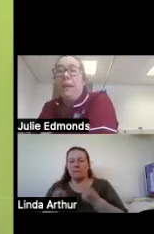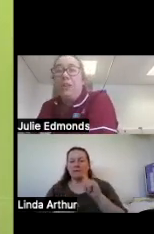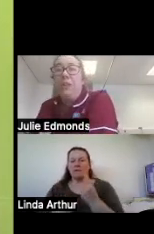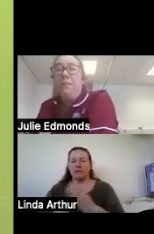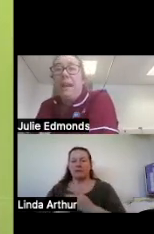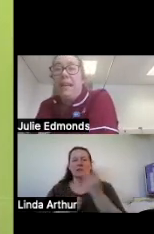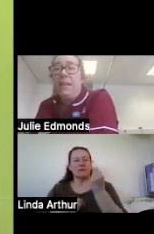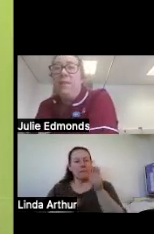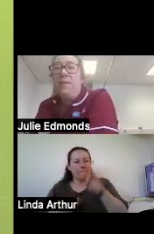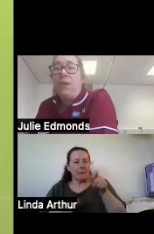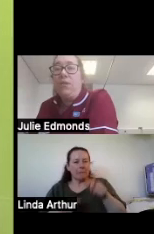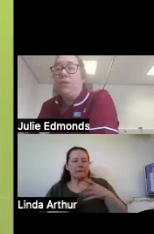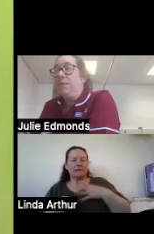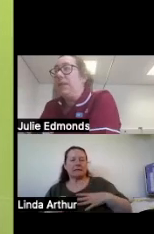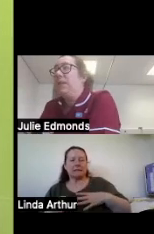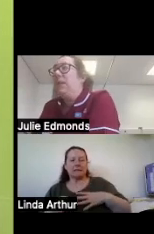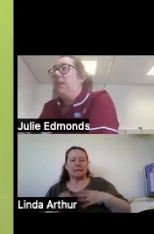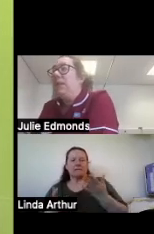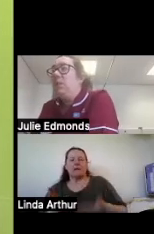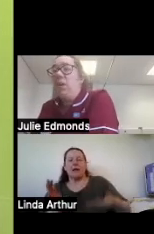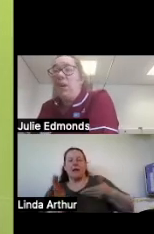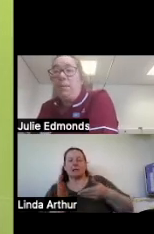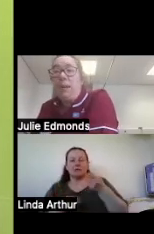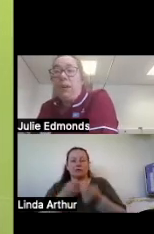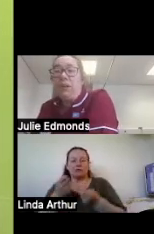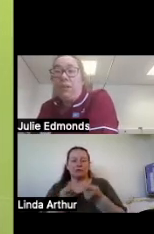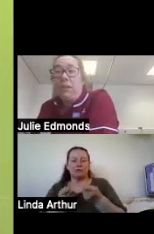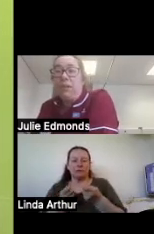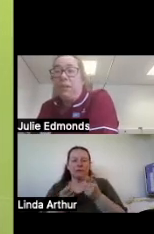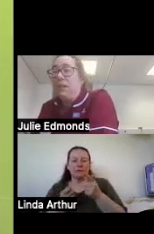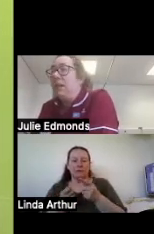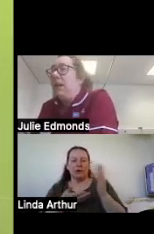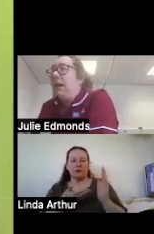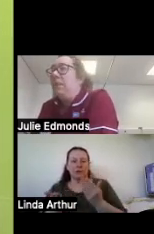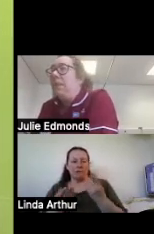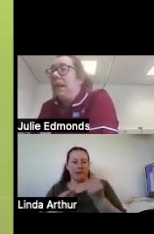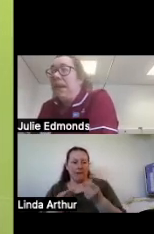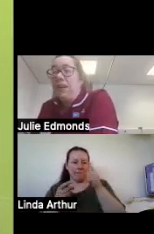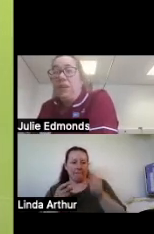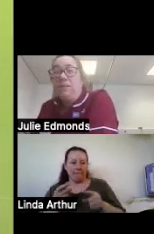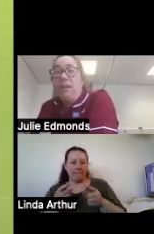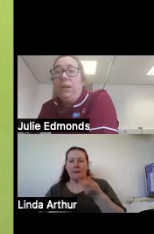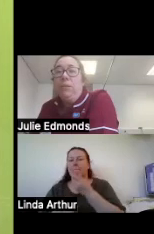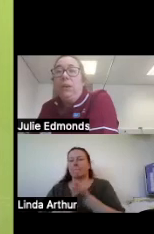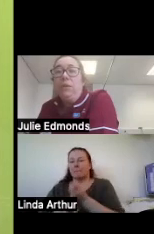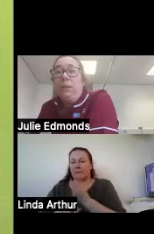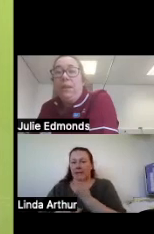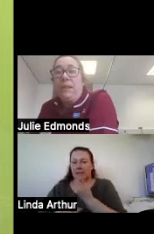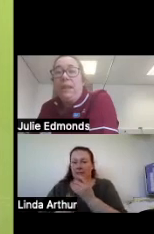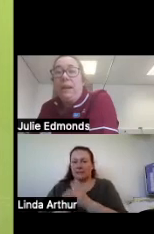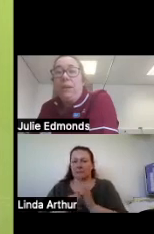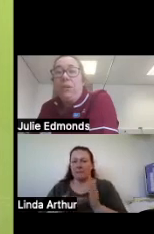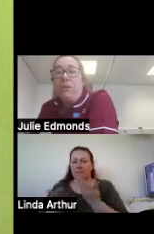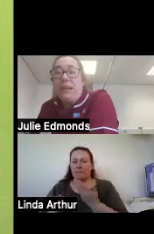some patients may need further treatments. This is what our service does. Medication. We also